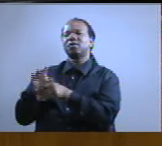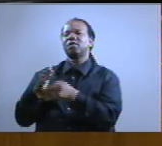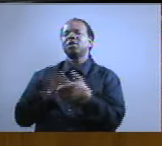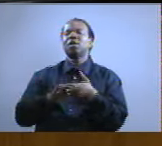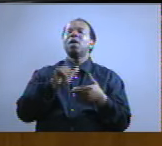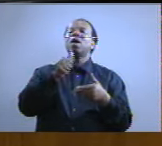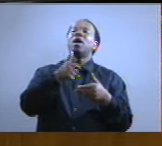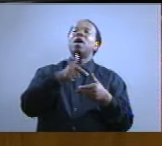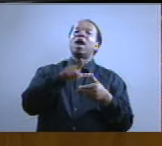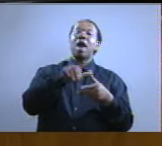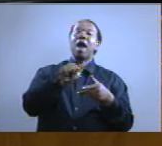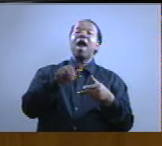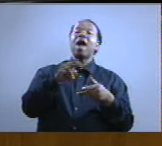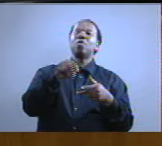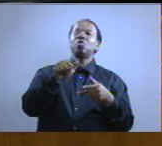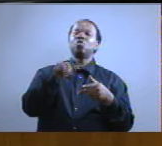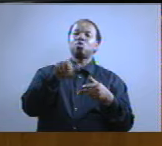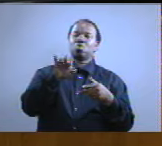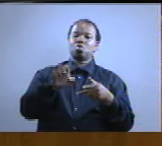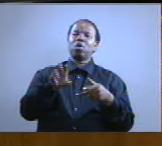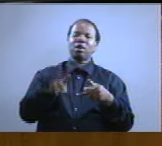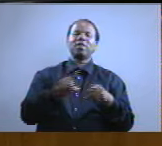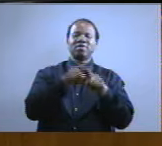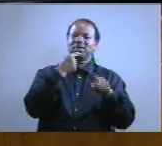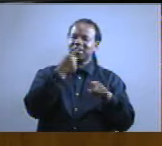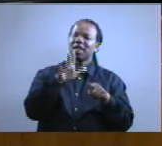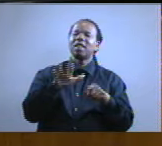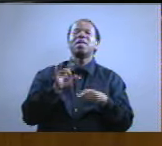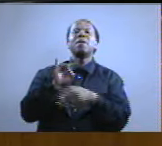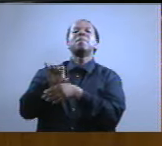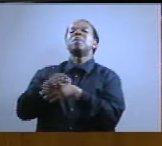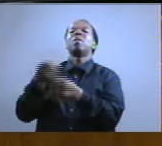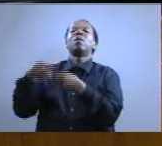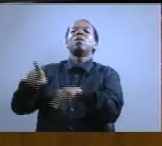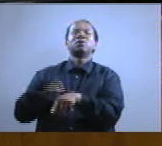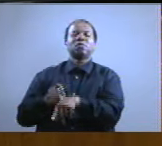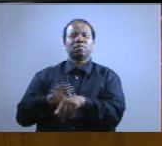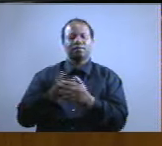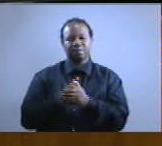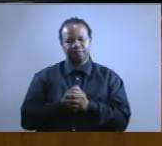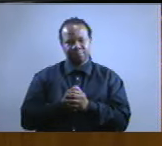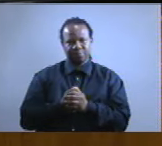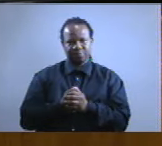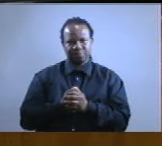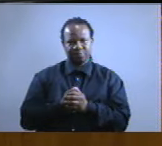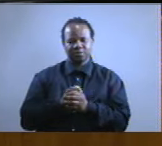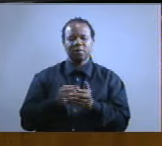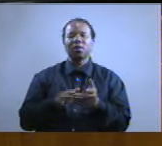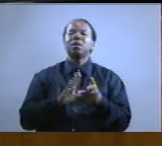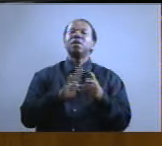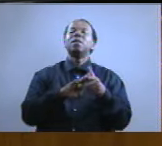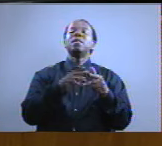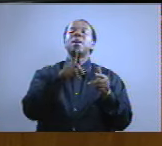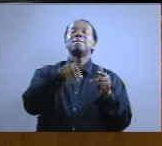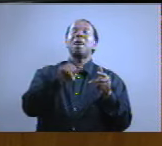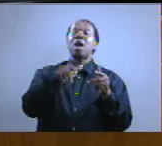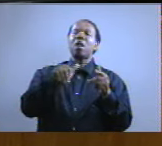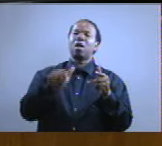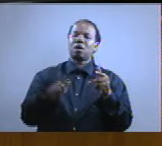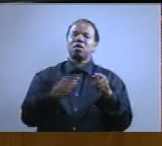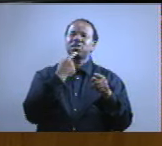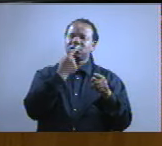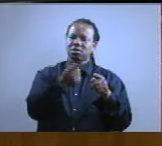Levy called the processes of consultation a charade. Ms. Parler says the bill's removal of the right of companies